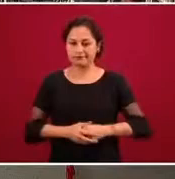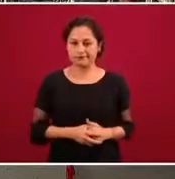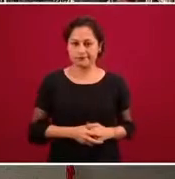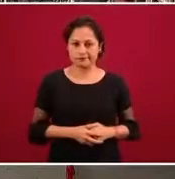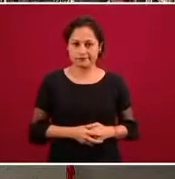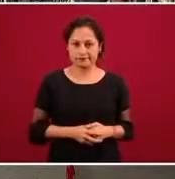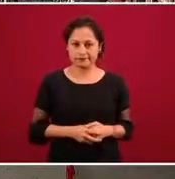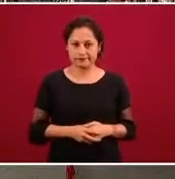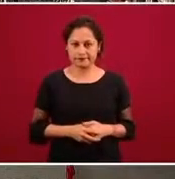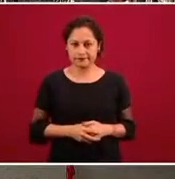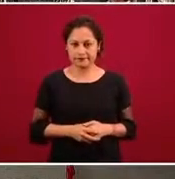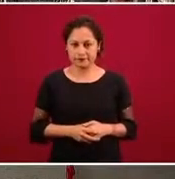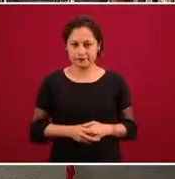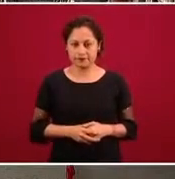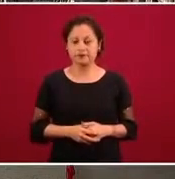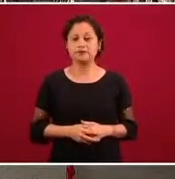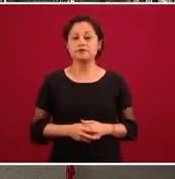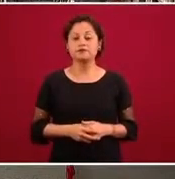and you.